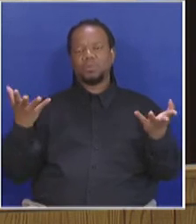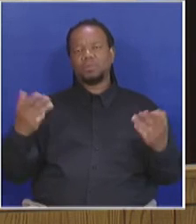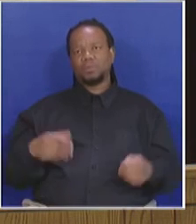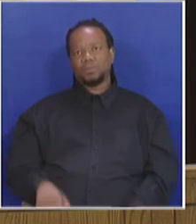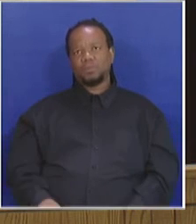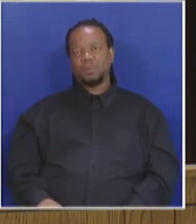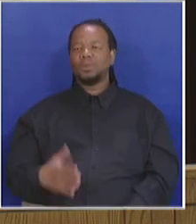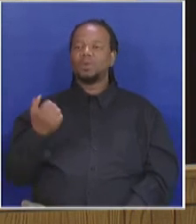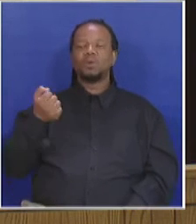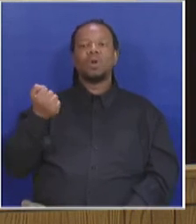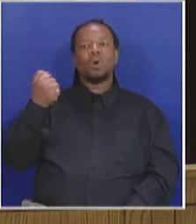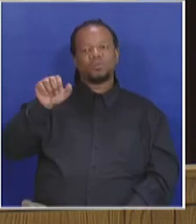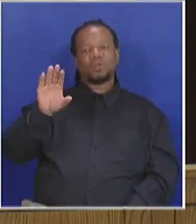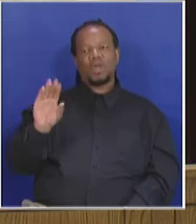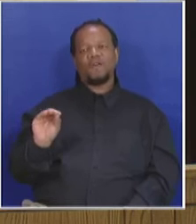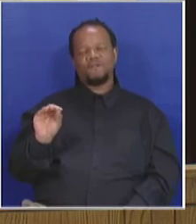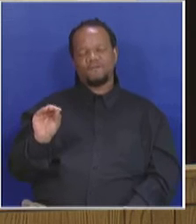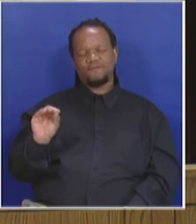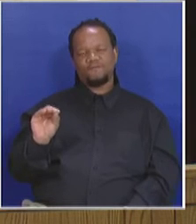There is objection to the motion.